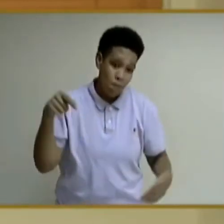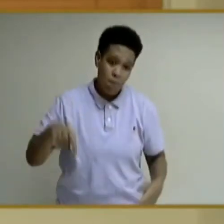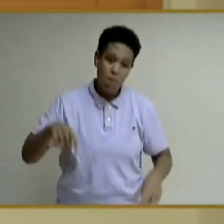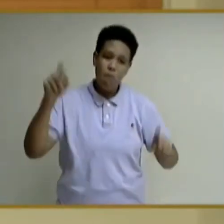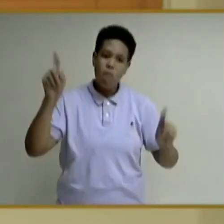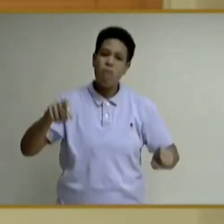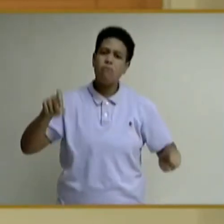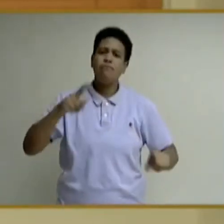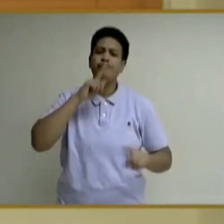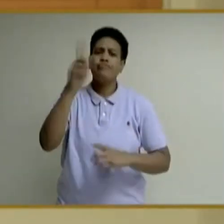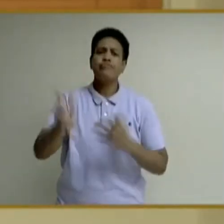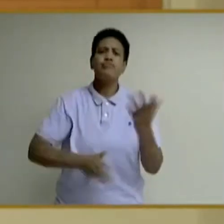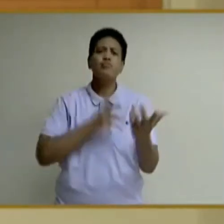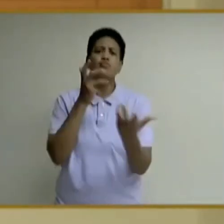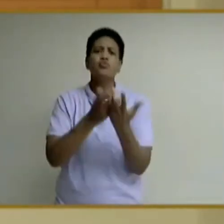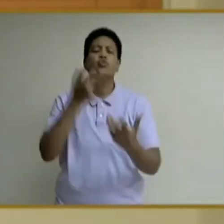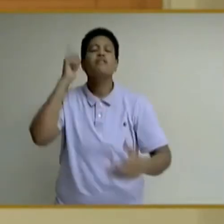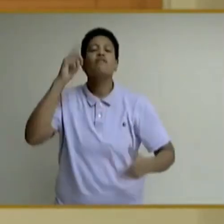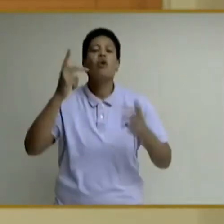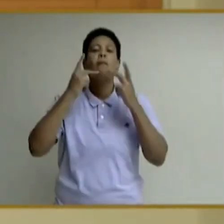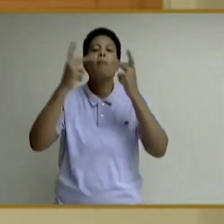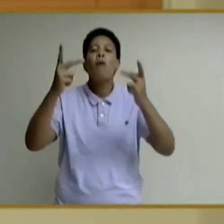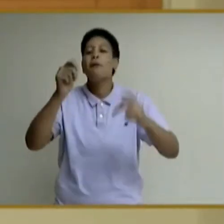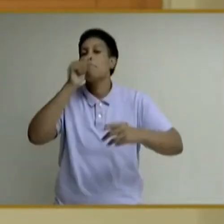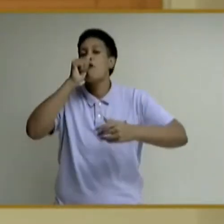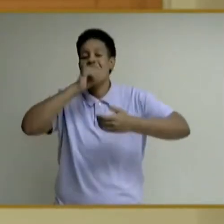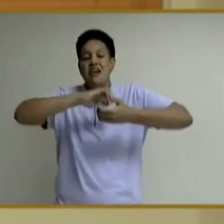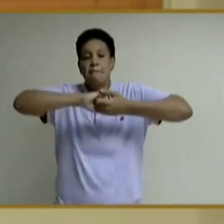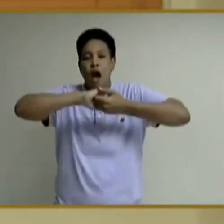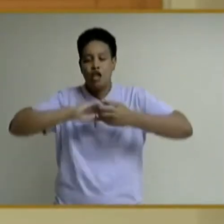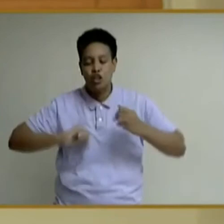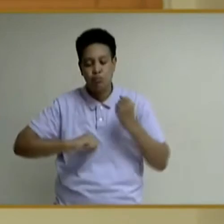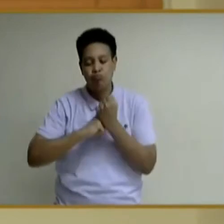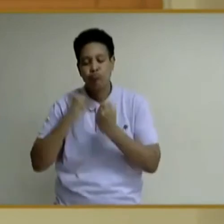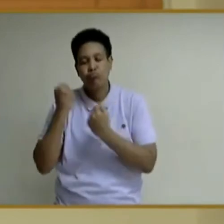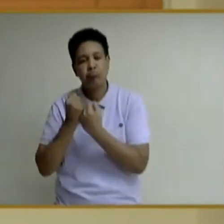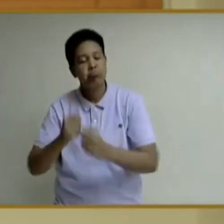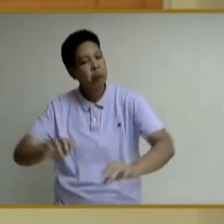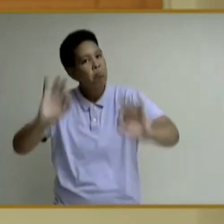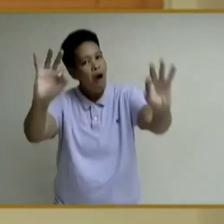well suited for public-private partnerships. Next.